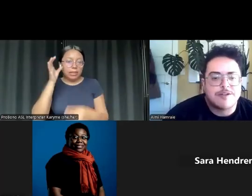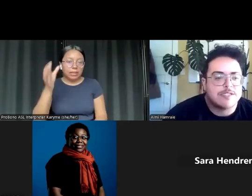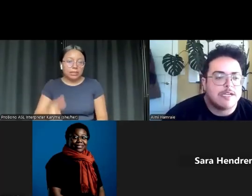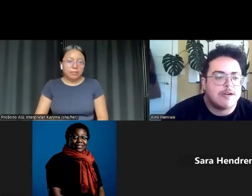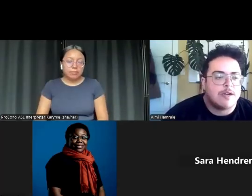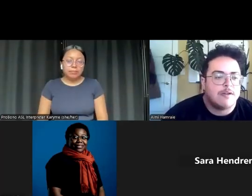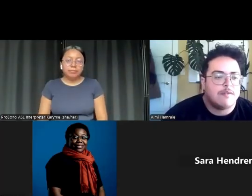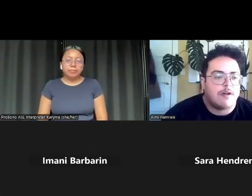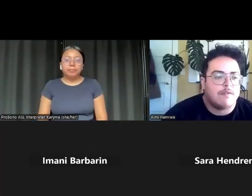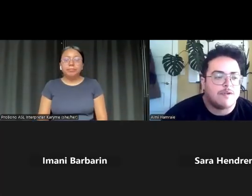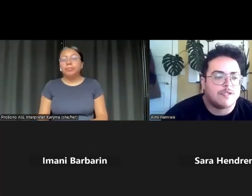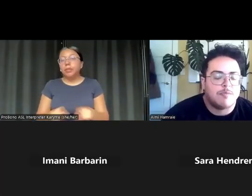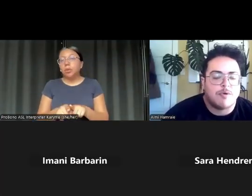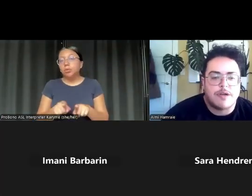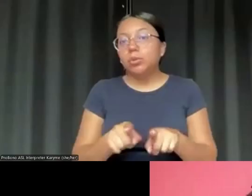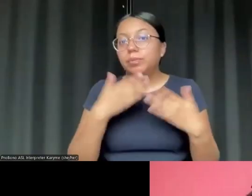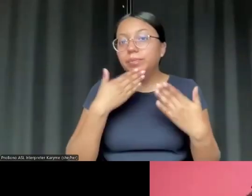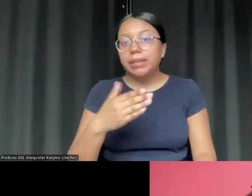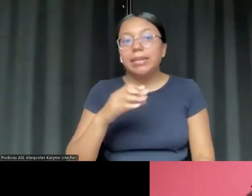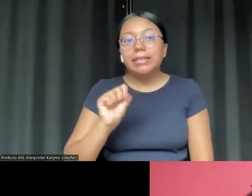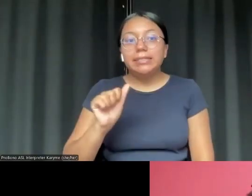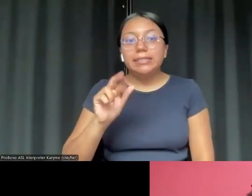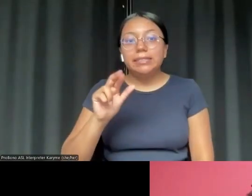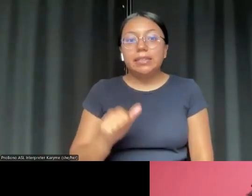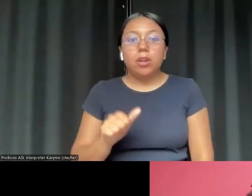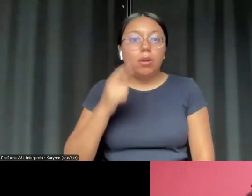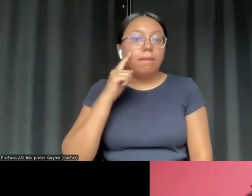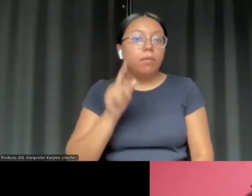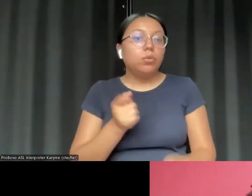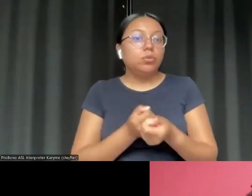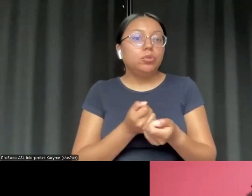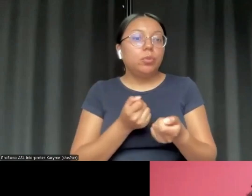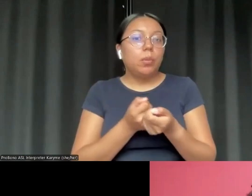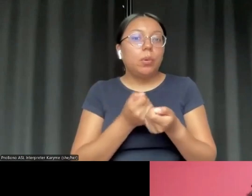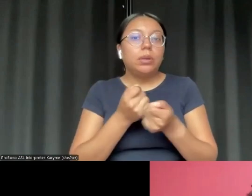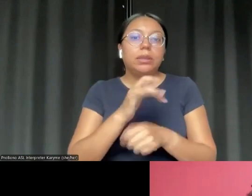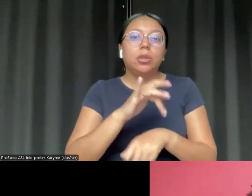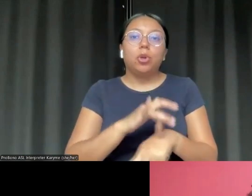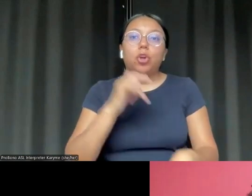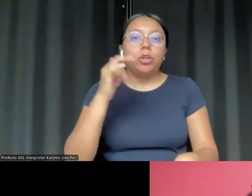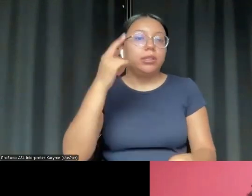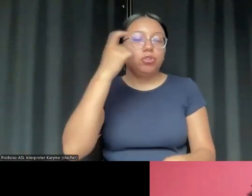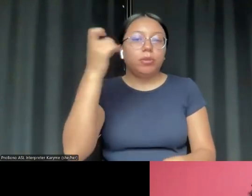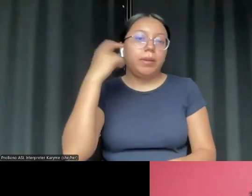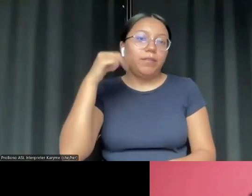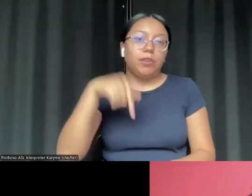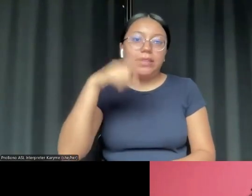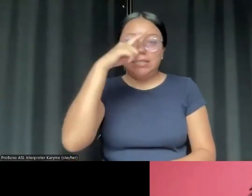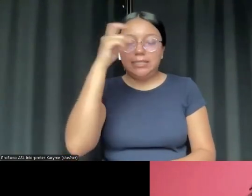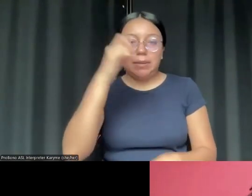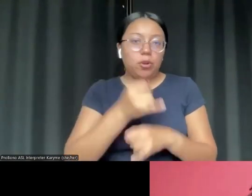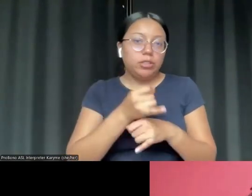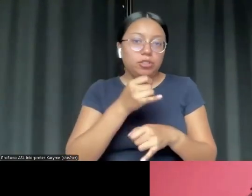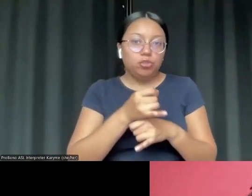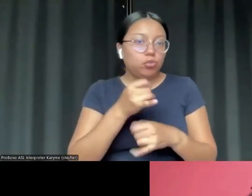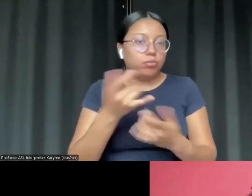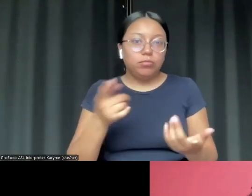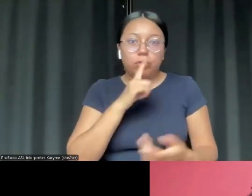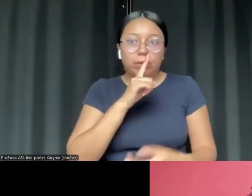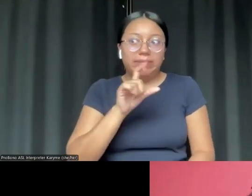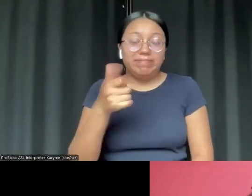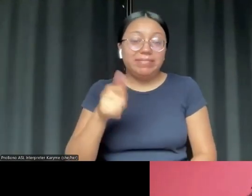a shout out to Sarah for supporting the early dreaming of this Summer Institute almost a decade